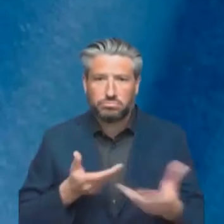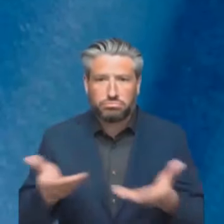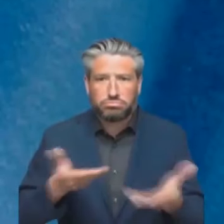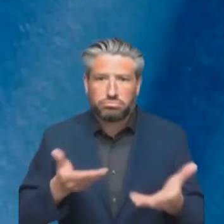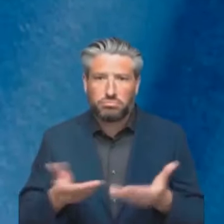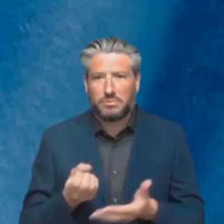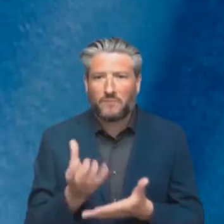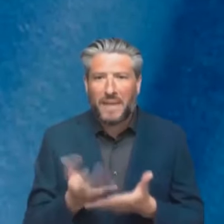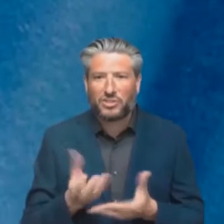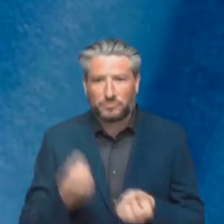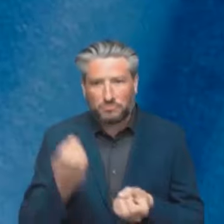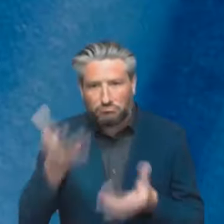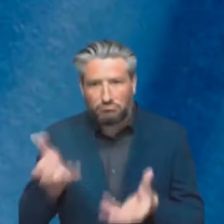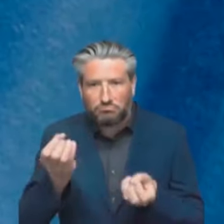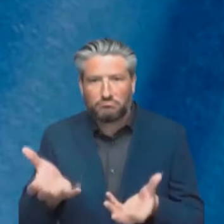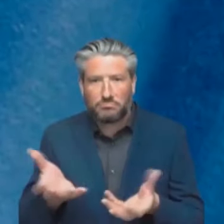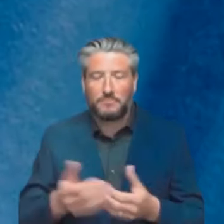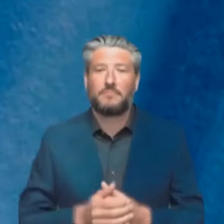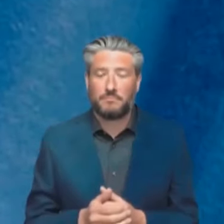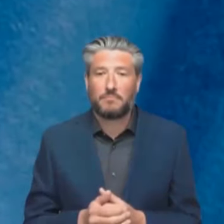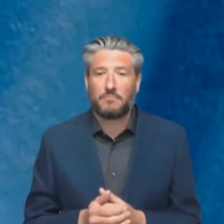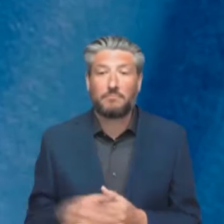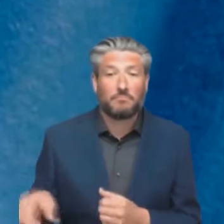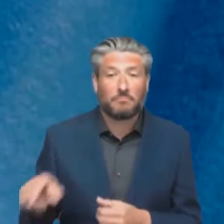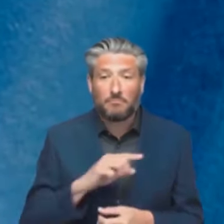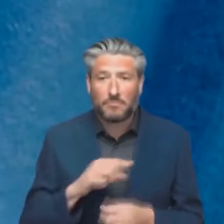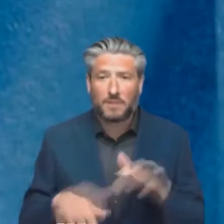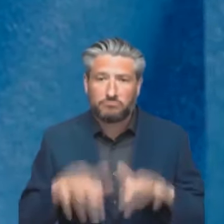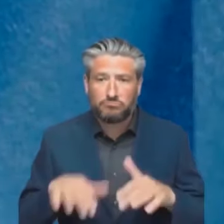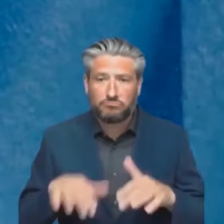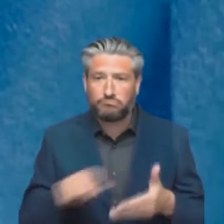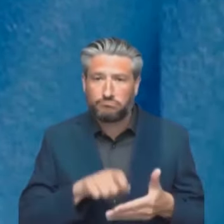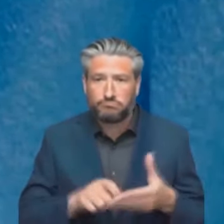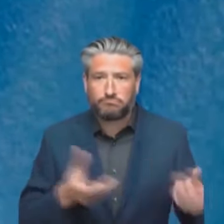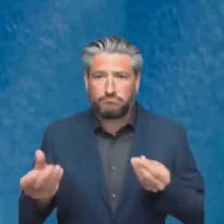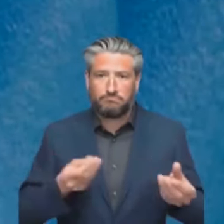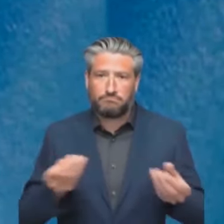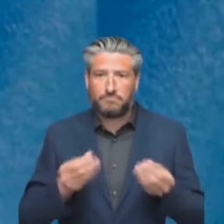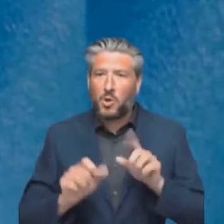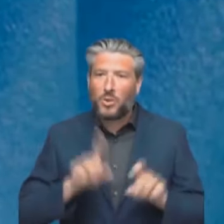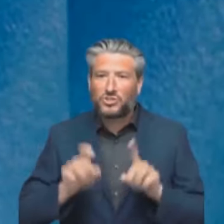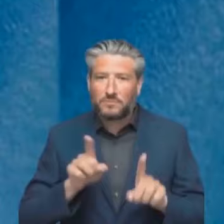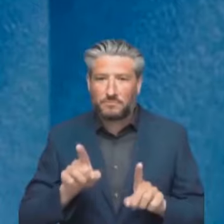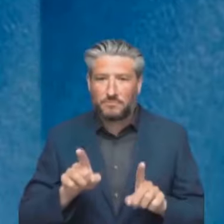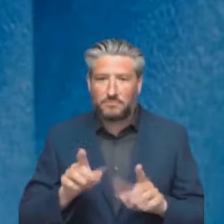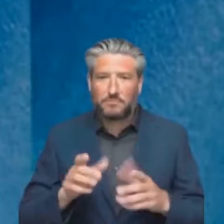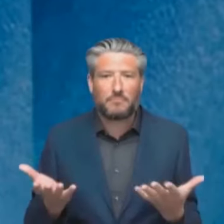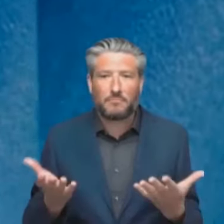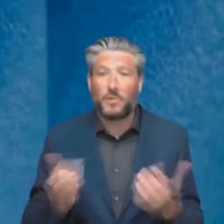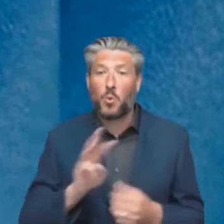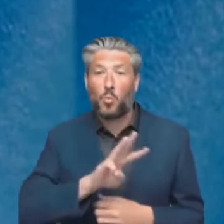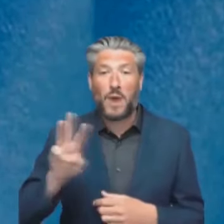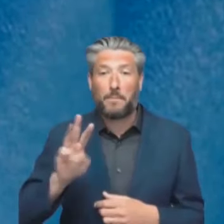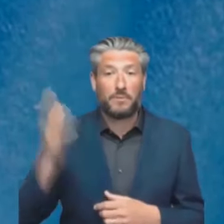question mechanism required by law, a dedicated space was set up on our website on the 19th of April, and you have had